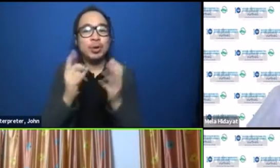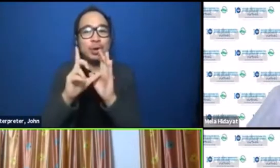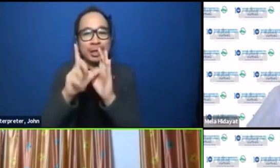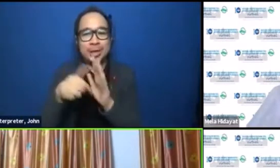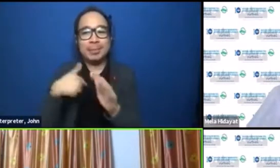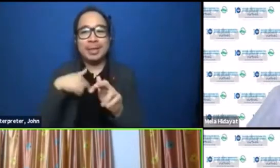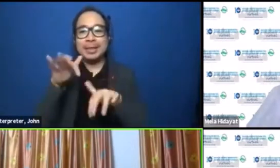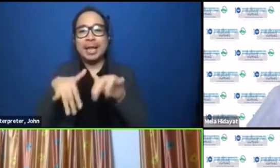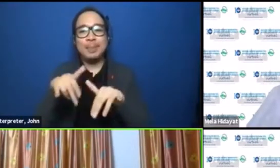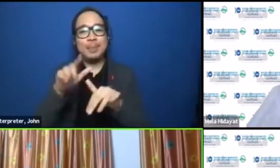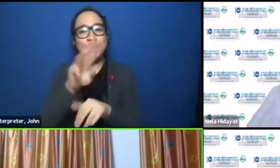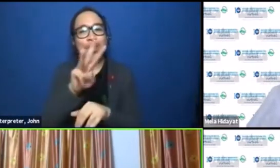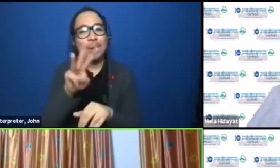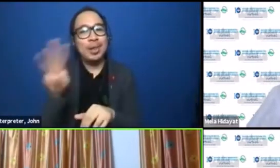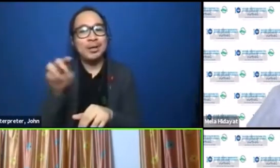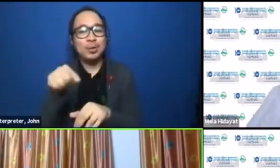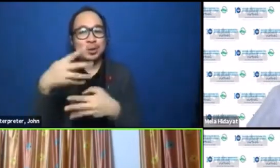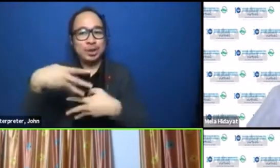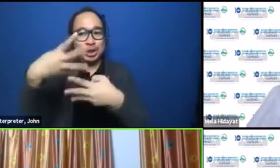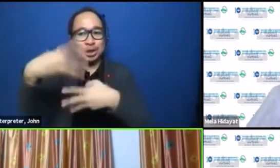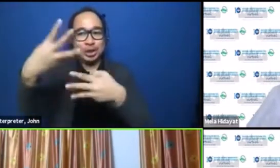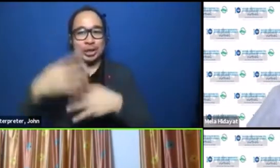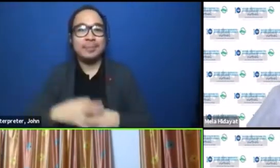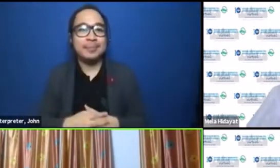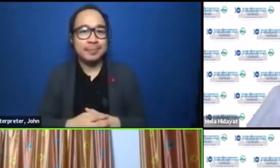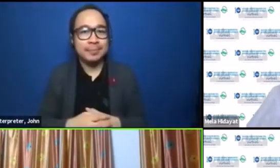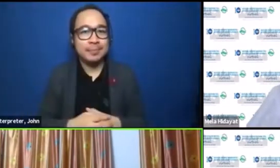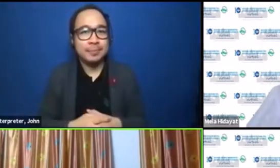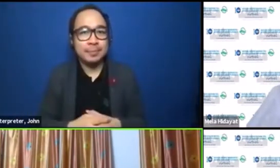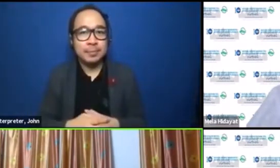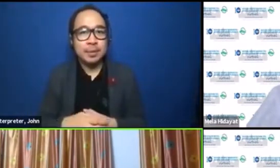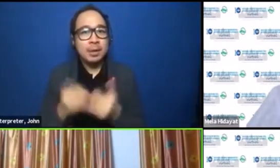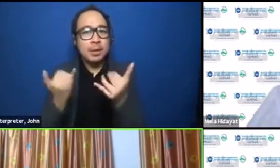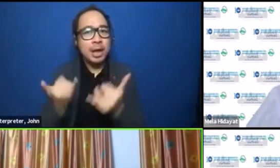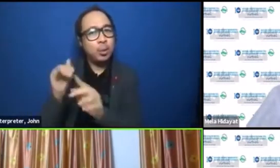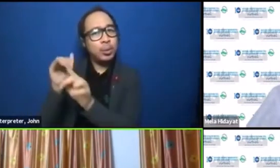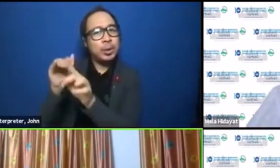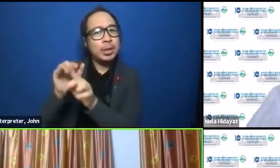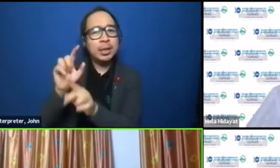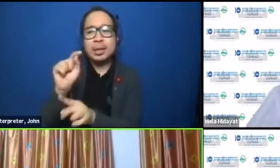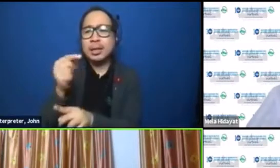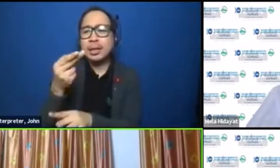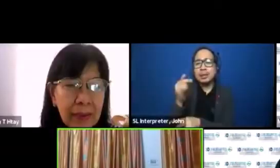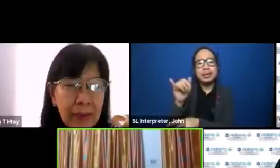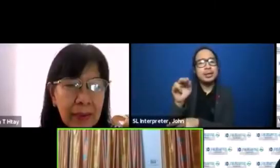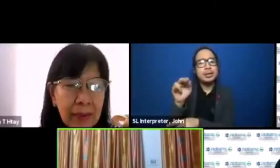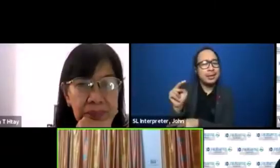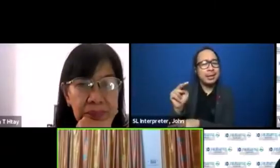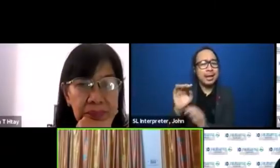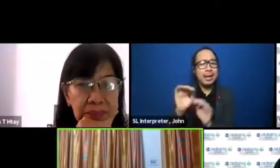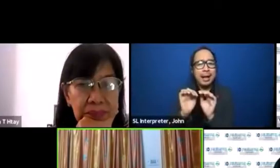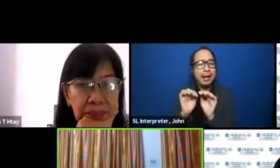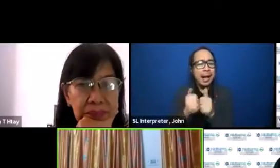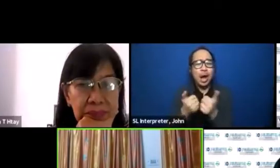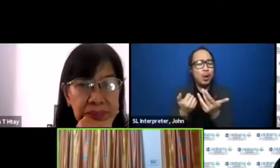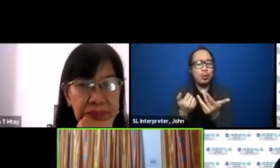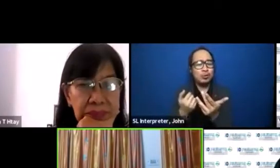thank you. Professor Thein, we would like to hear you on this issue, how to tackle the root causes